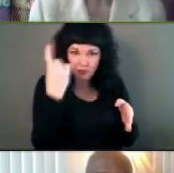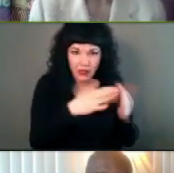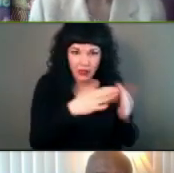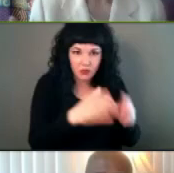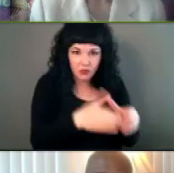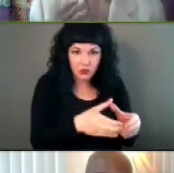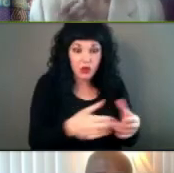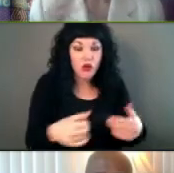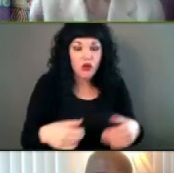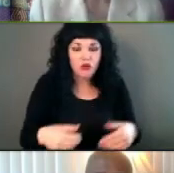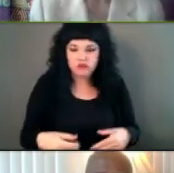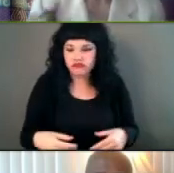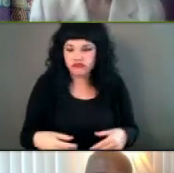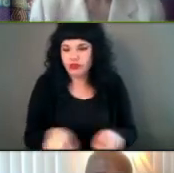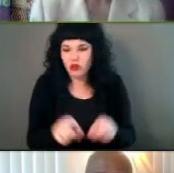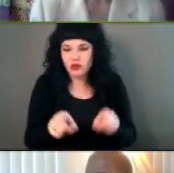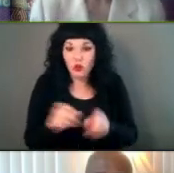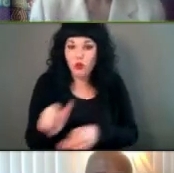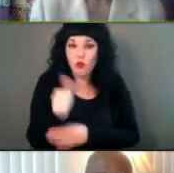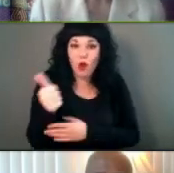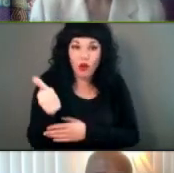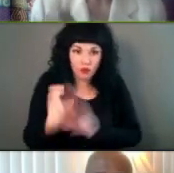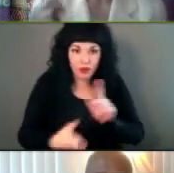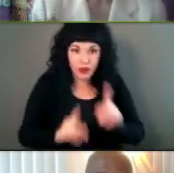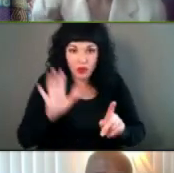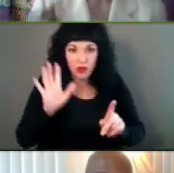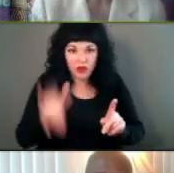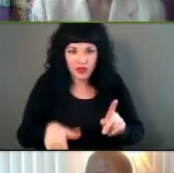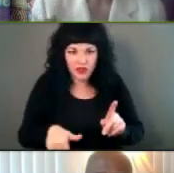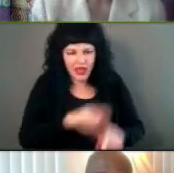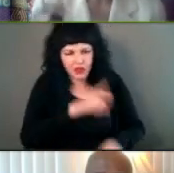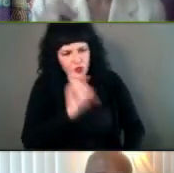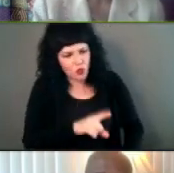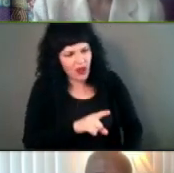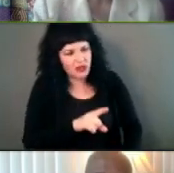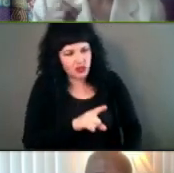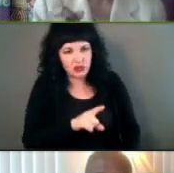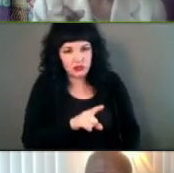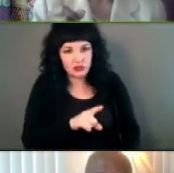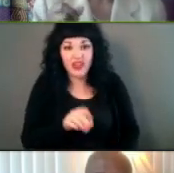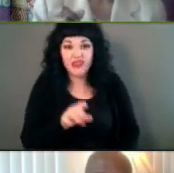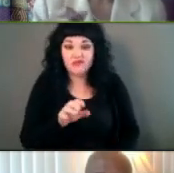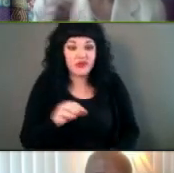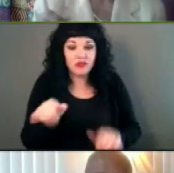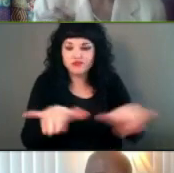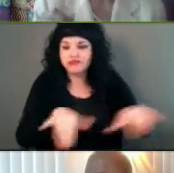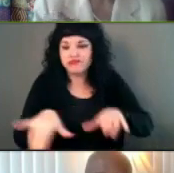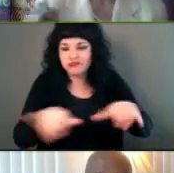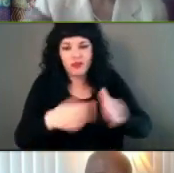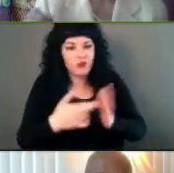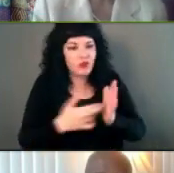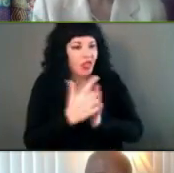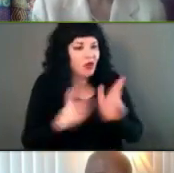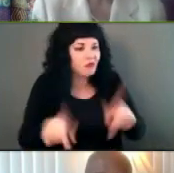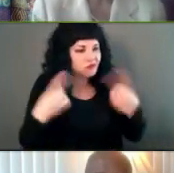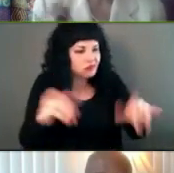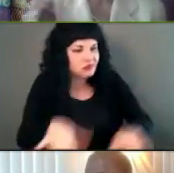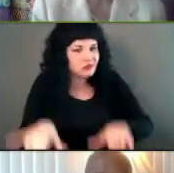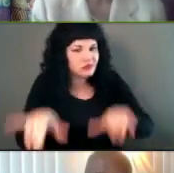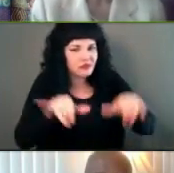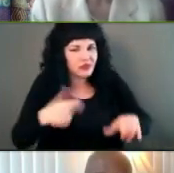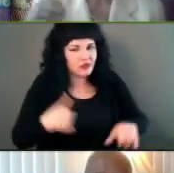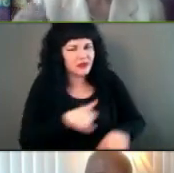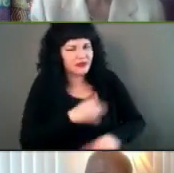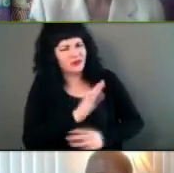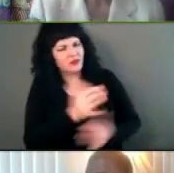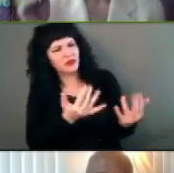country. I think we all have a responsibility to talk to and demand from not only our Detroit officials, our